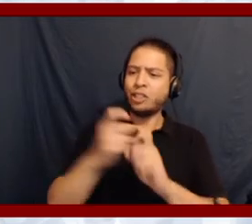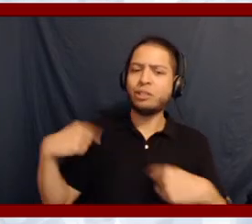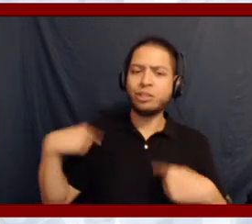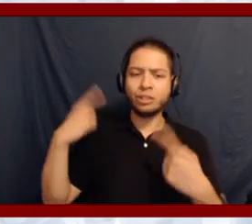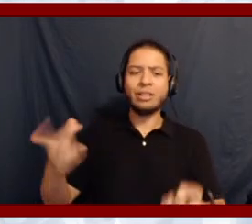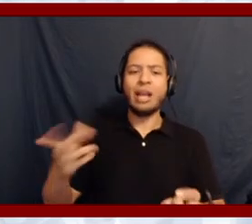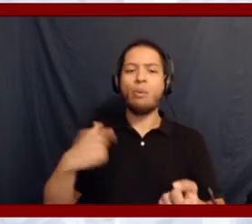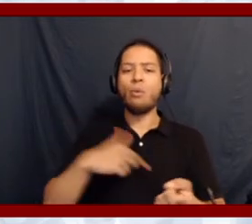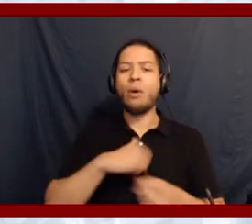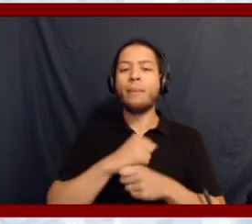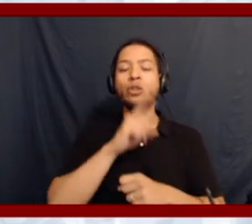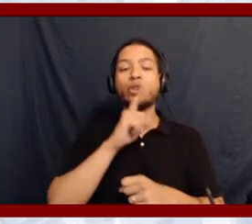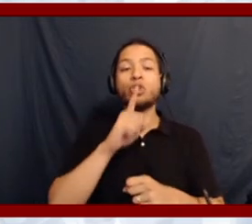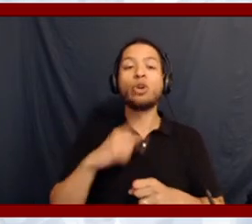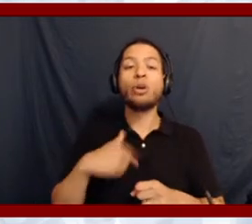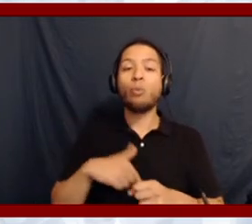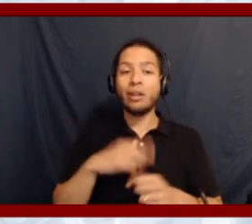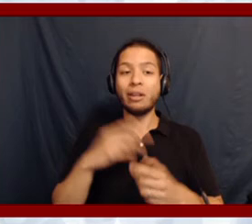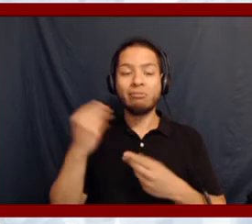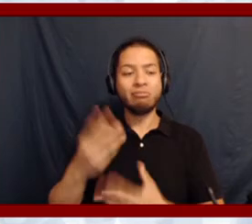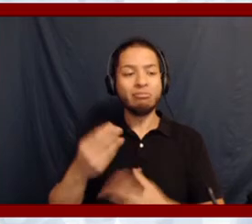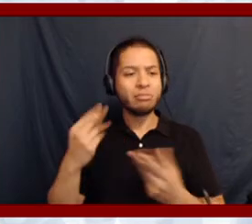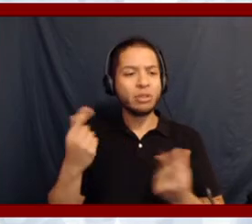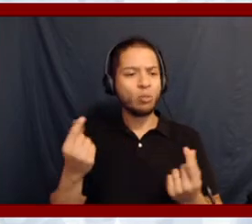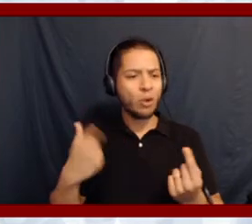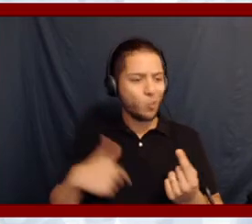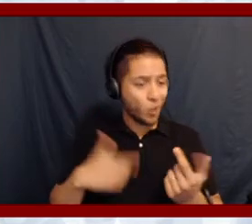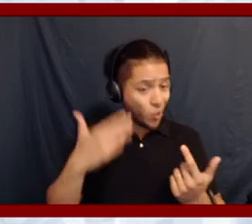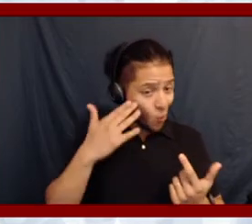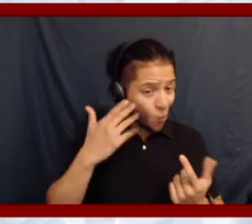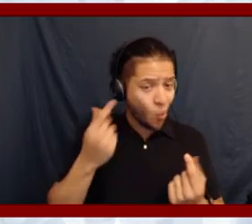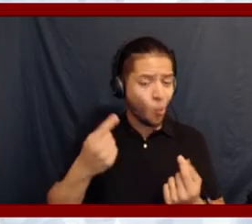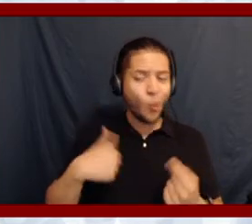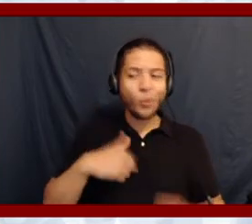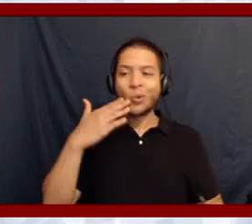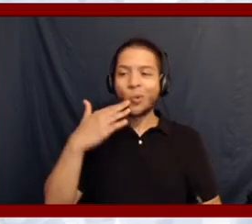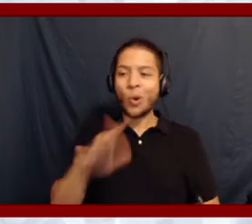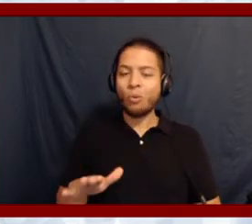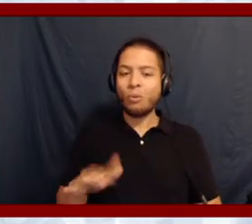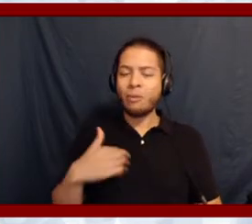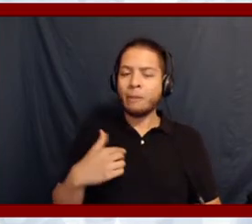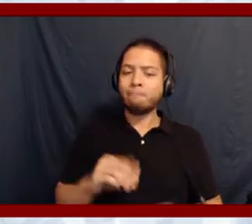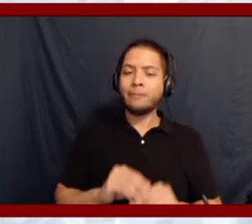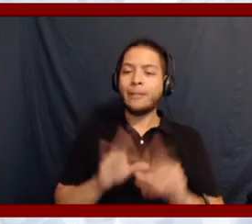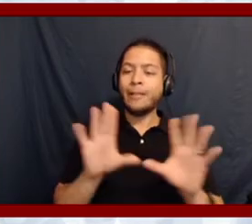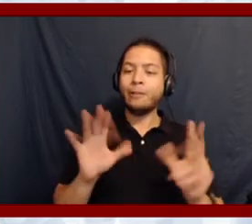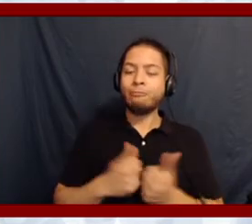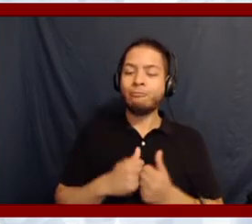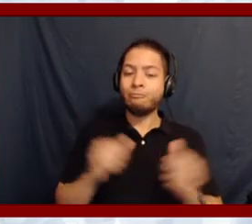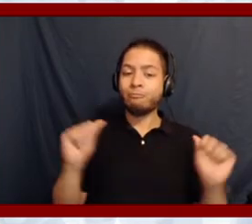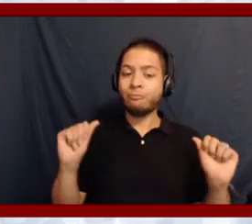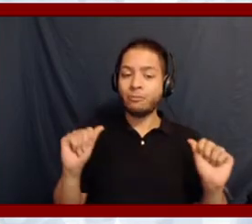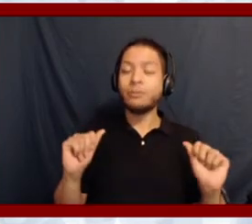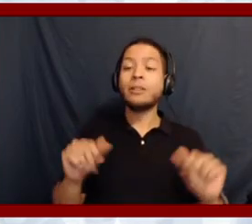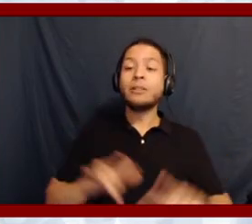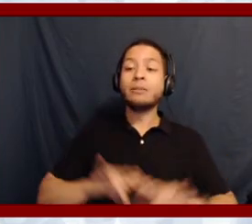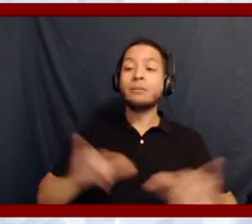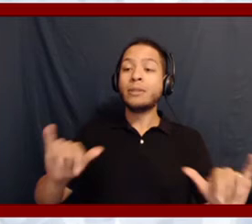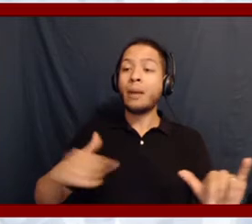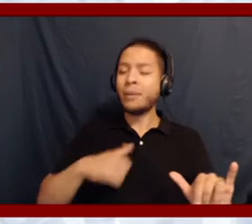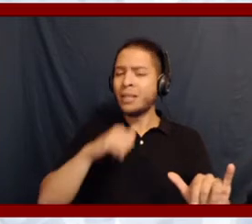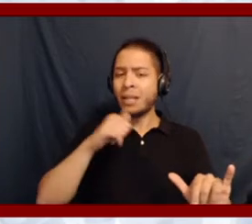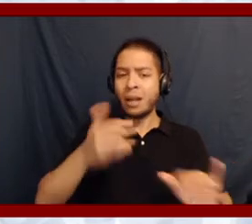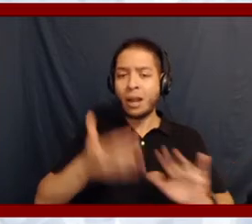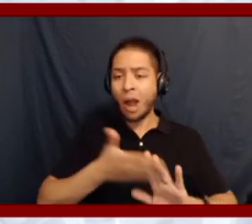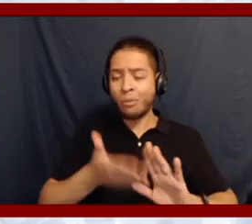people updated with the latest of what we know and what we don't know. But I think that at any point in time, you know, I always tell folks, don't operate off of